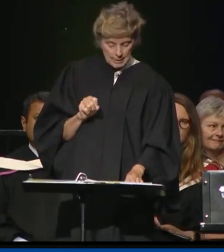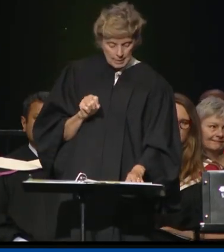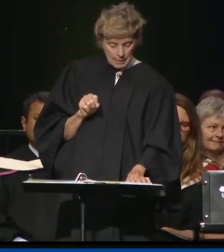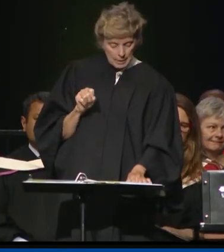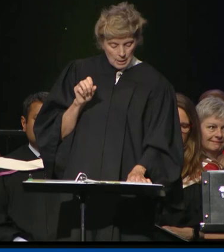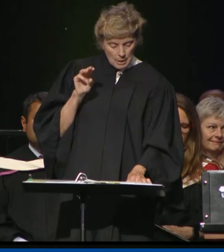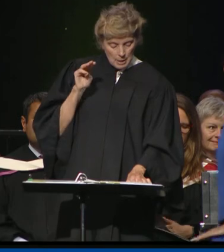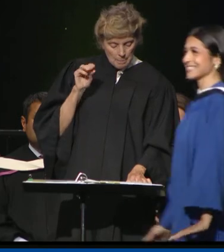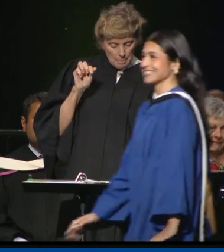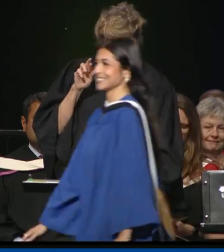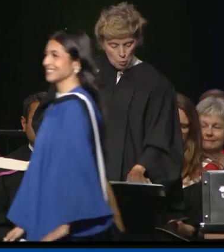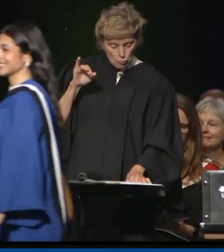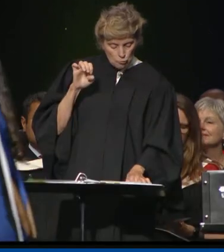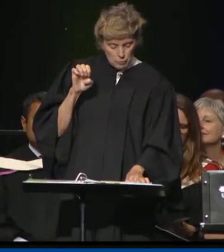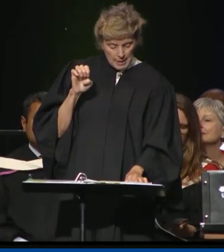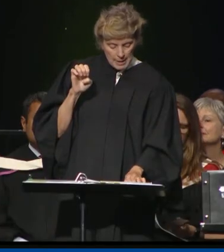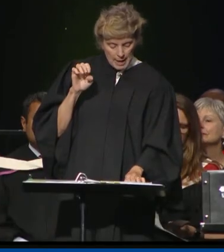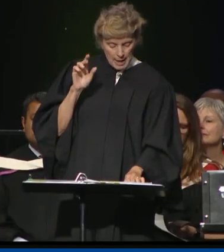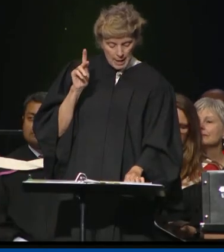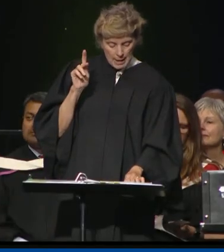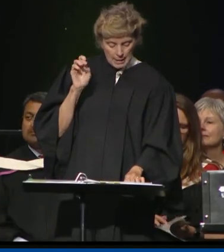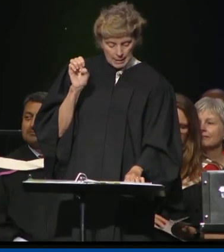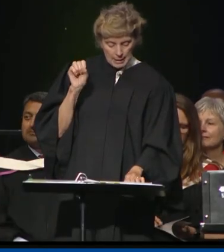Maria Castain.